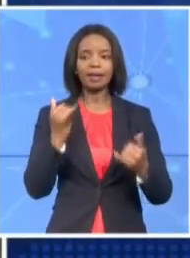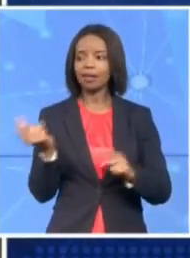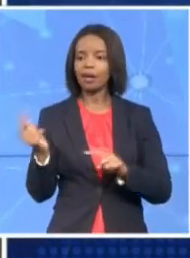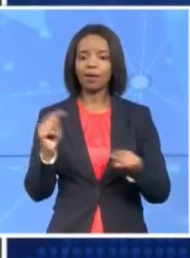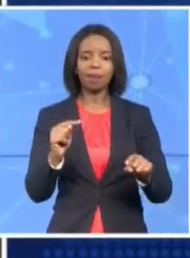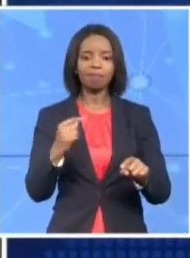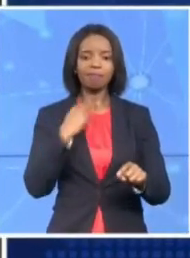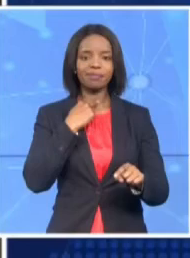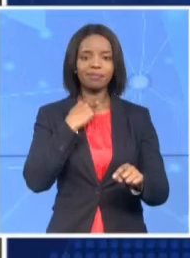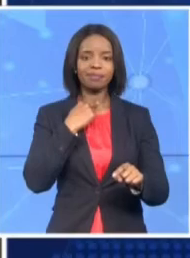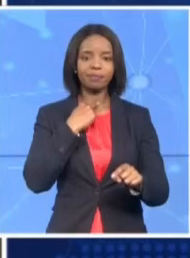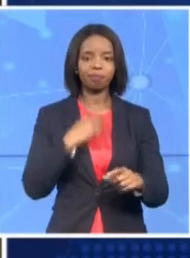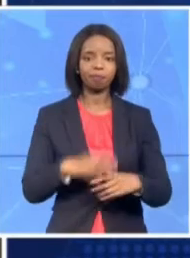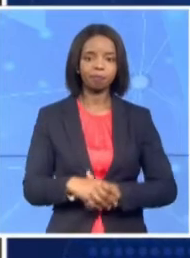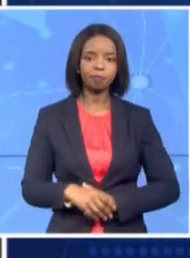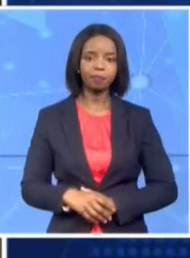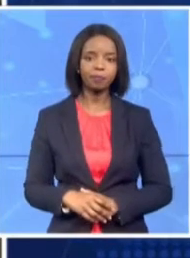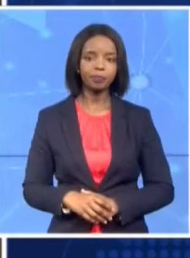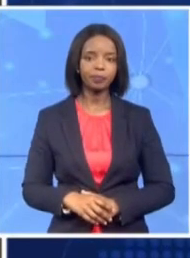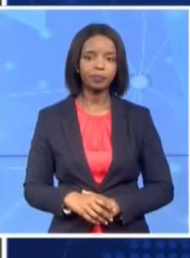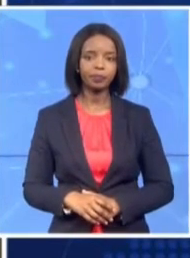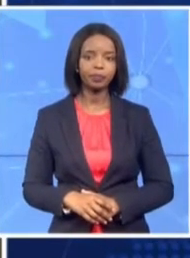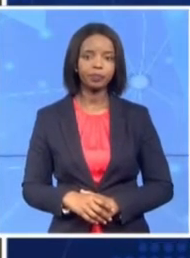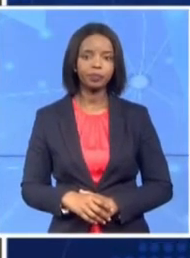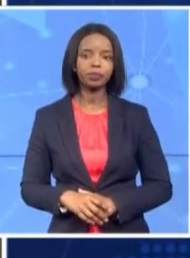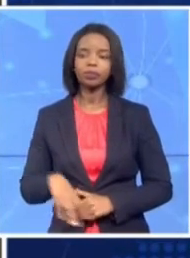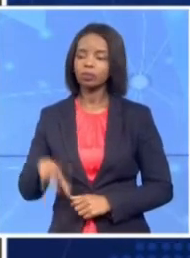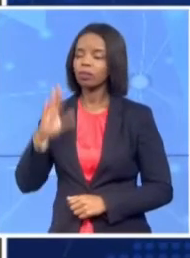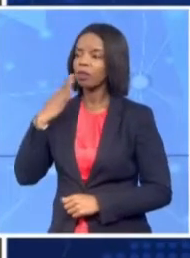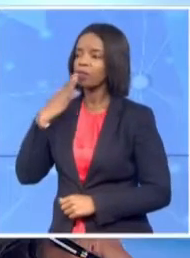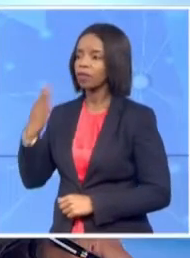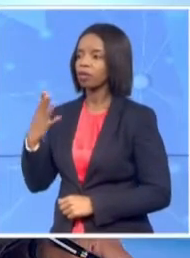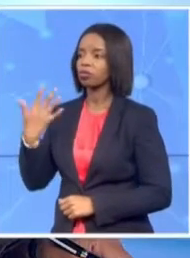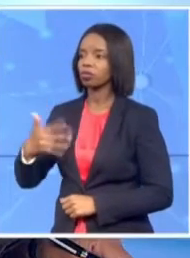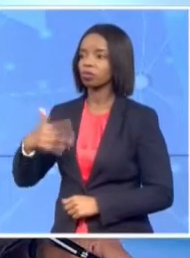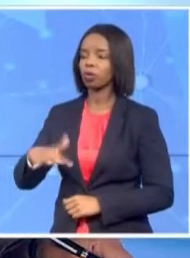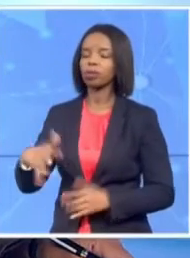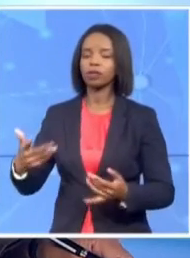Well, thank you so much for bringing us up to speed in this regard, Lutendo, and